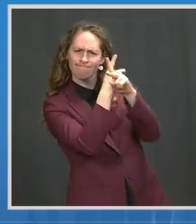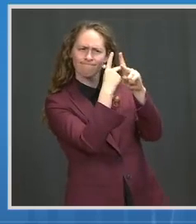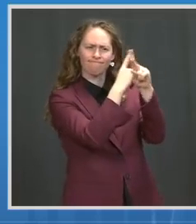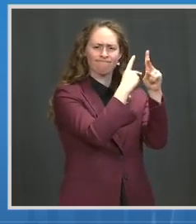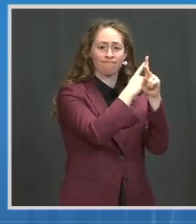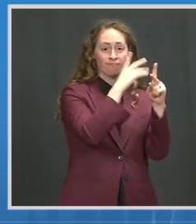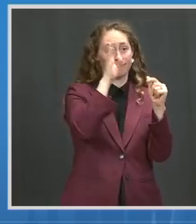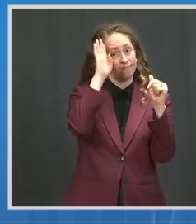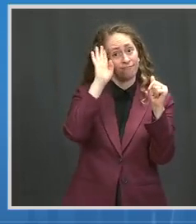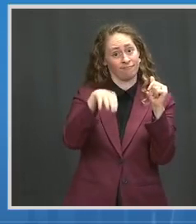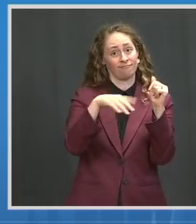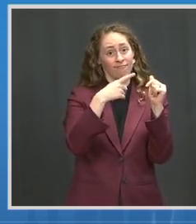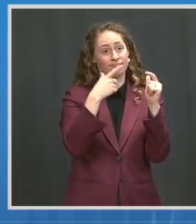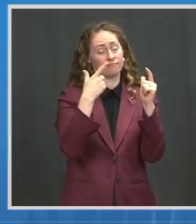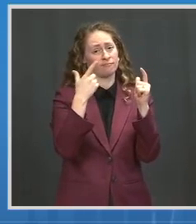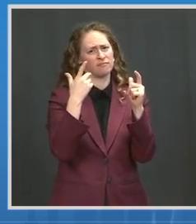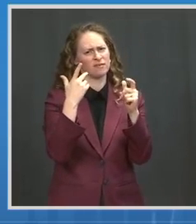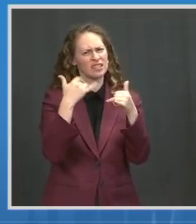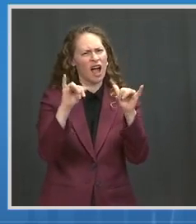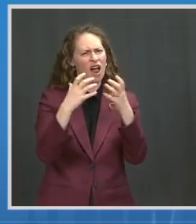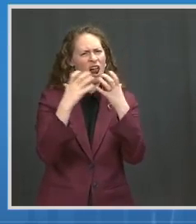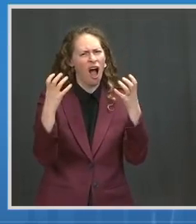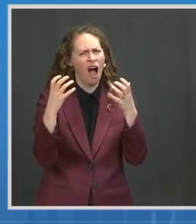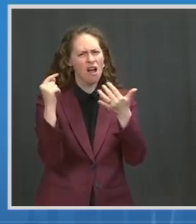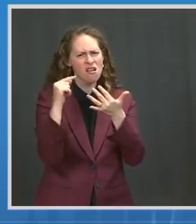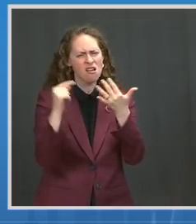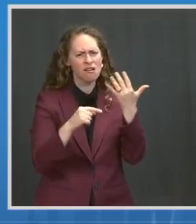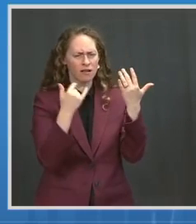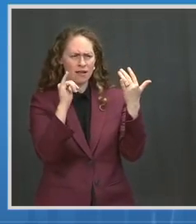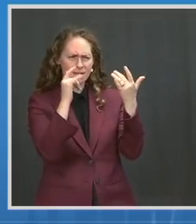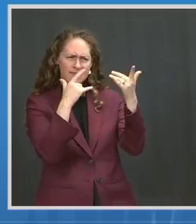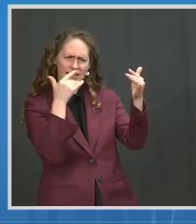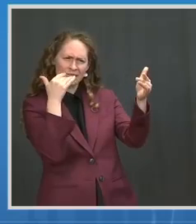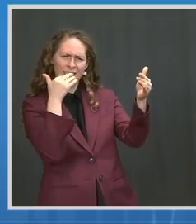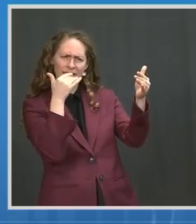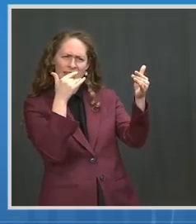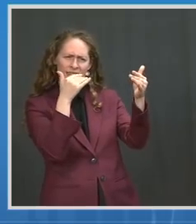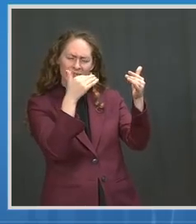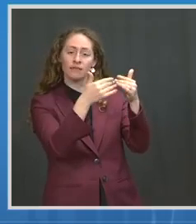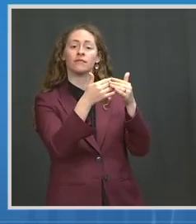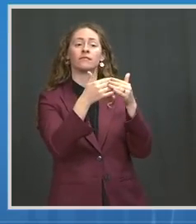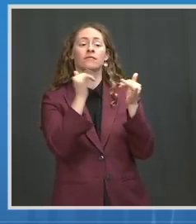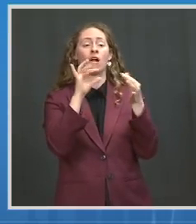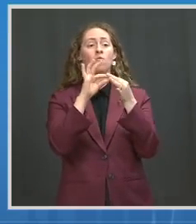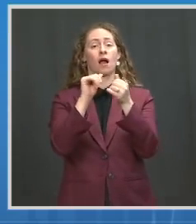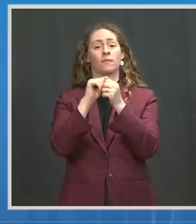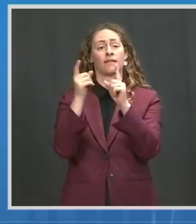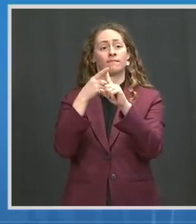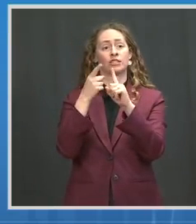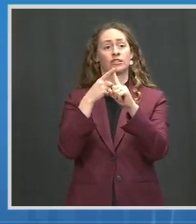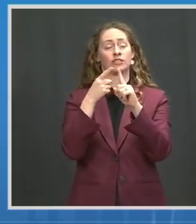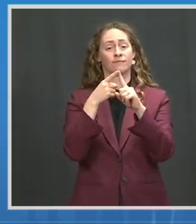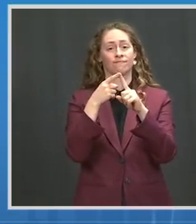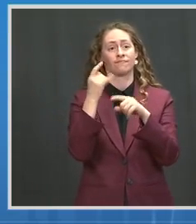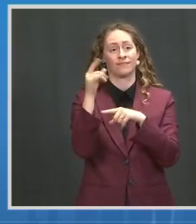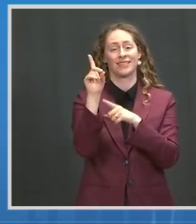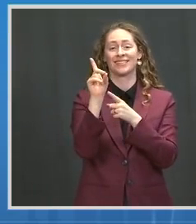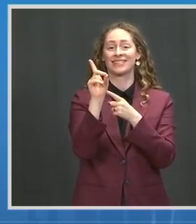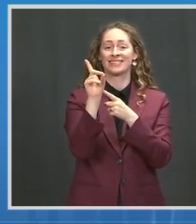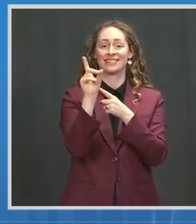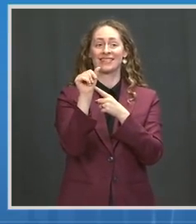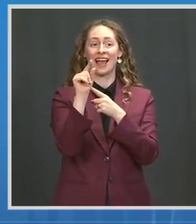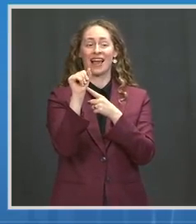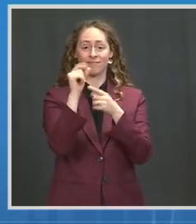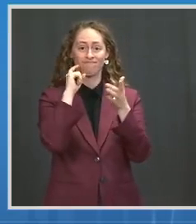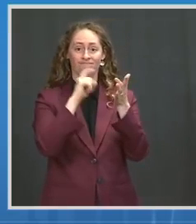despite the progress that we've been discussing. To your first point around the numbers and the data, unfortunately, we still are dealing